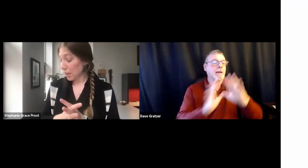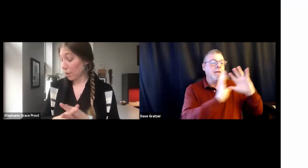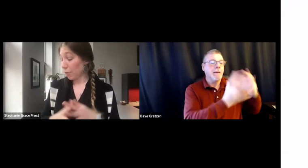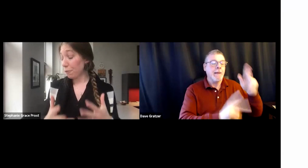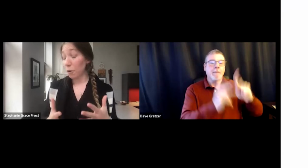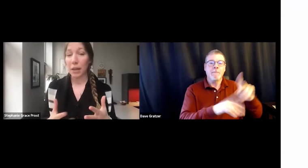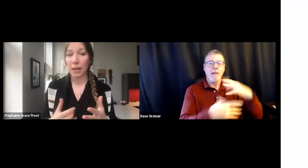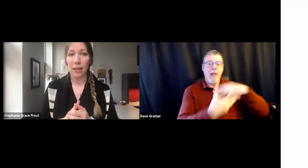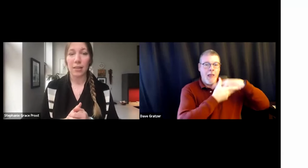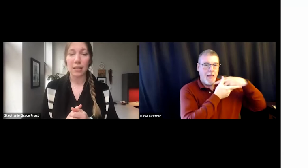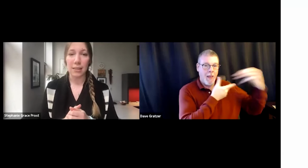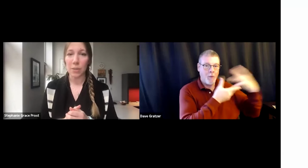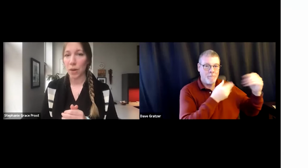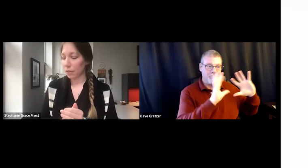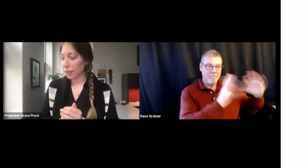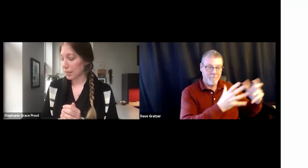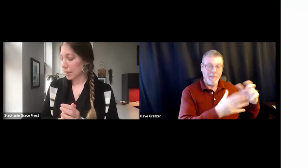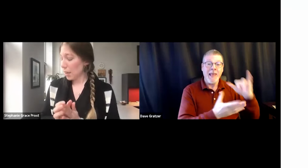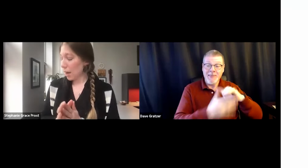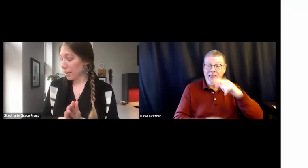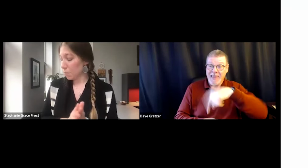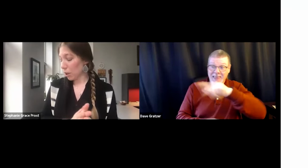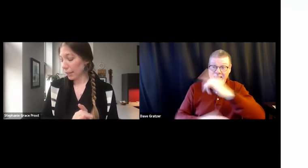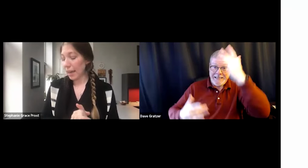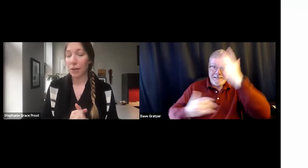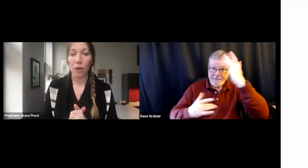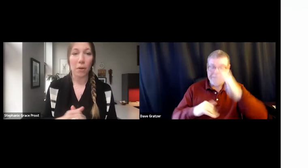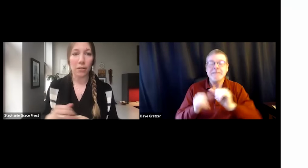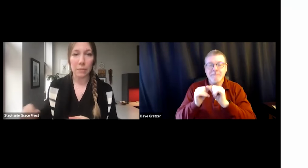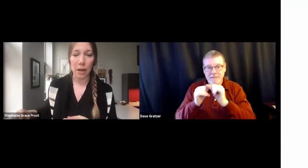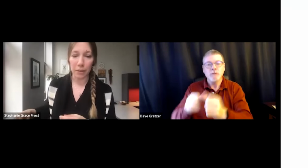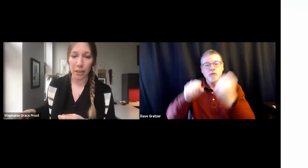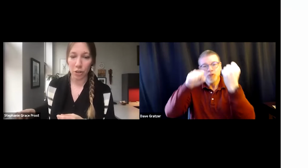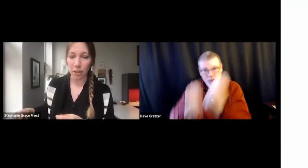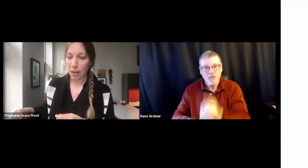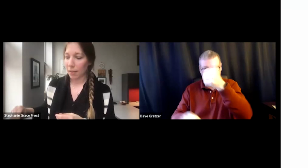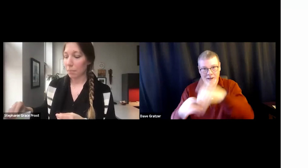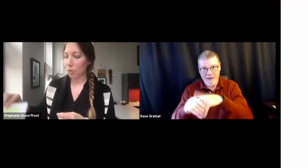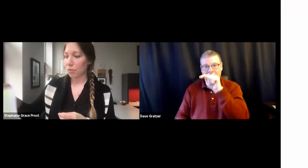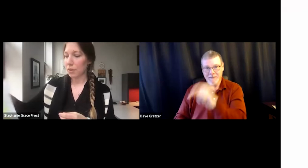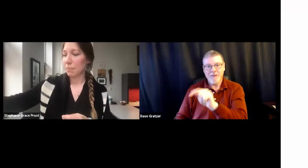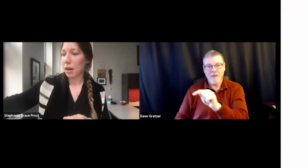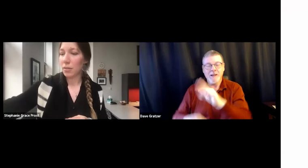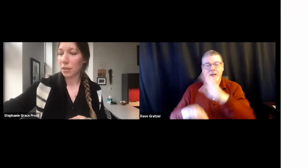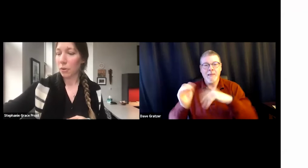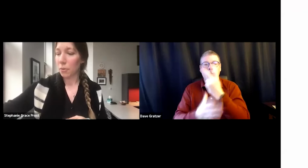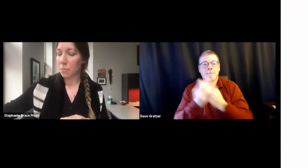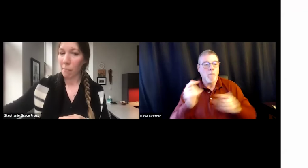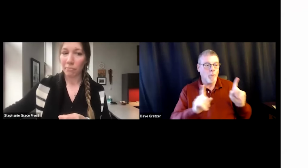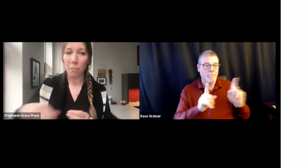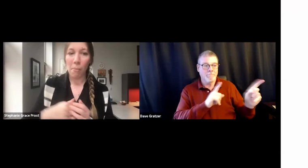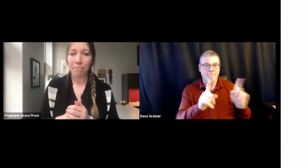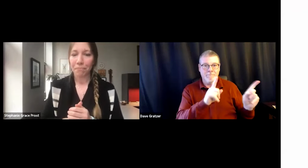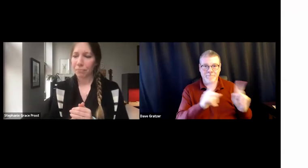peers, kind of affirming that the disease prevalence is markedly heavier among this population than both of these comparison